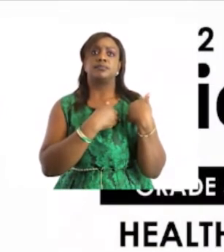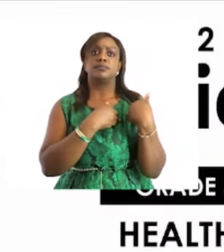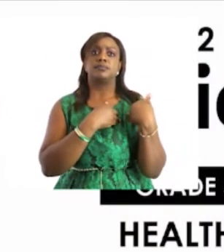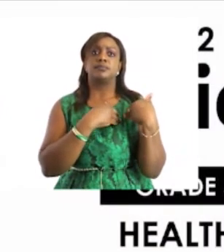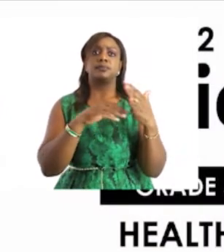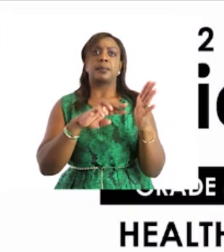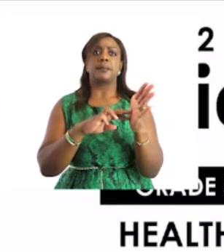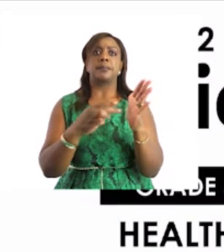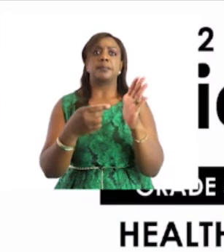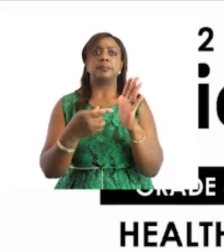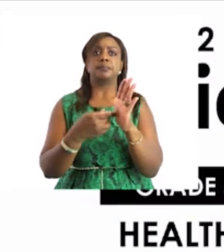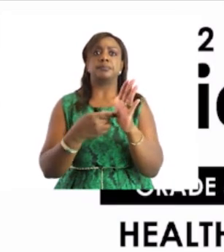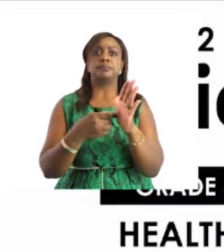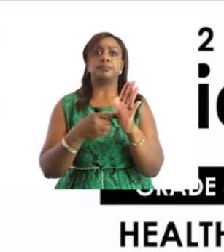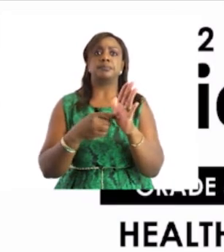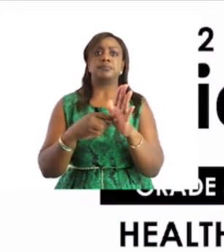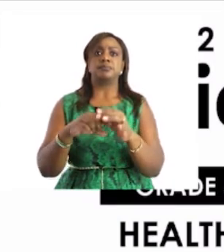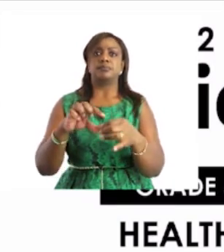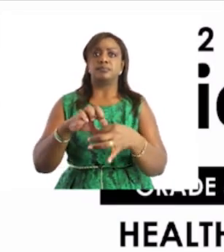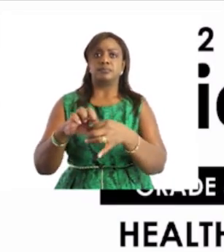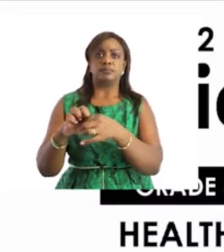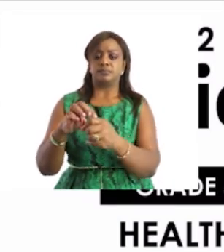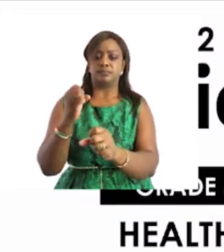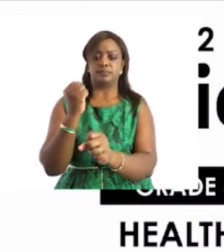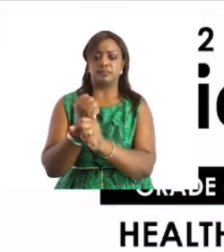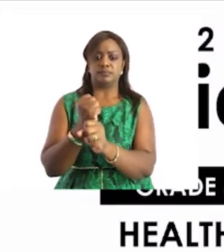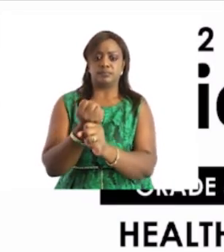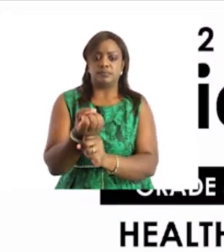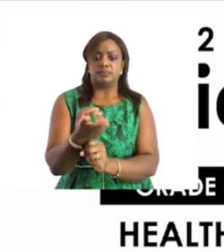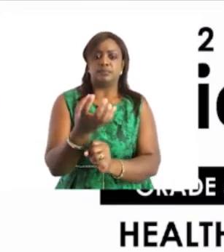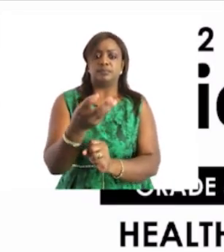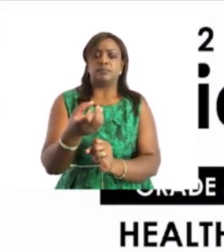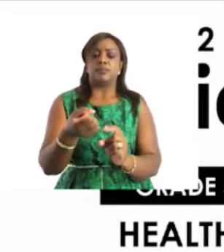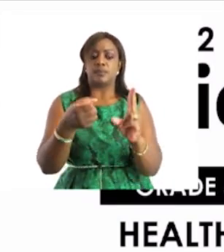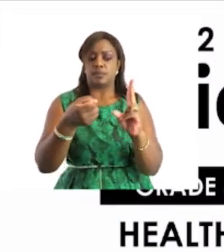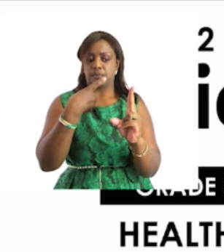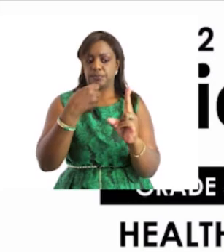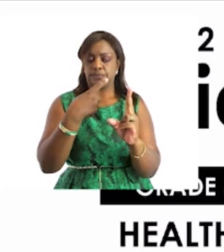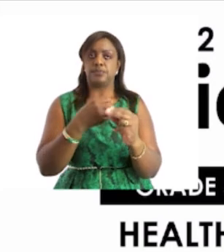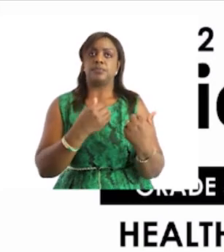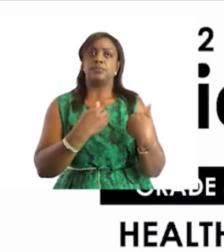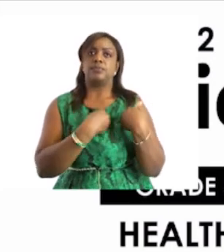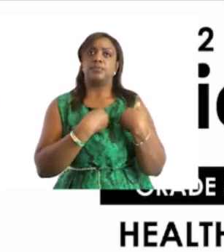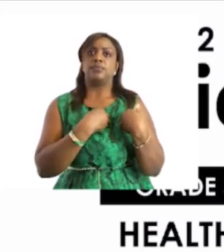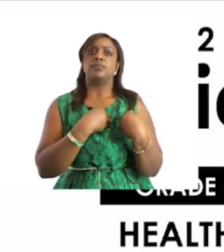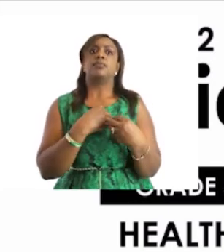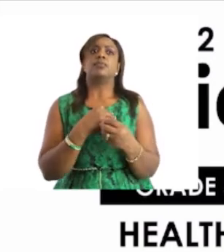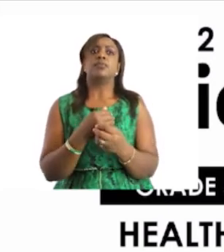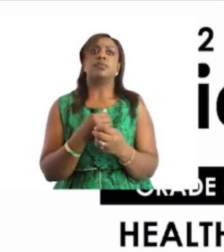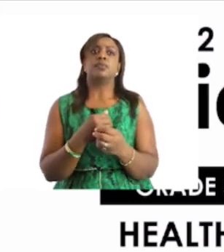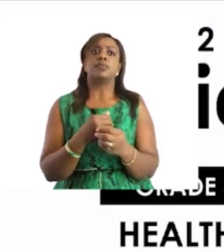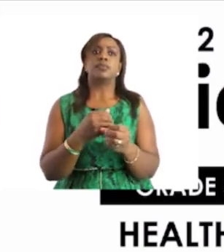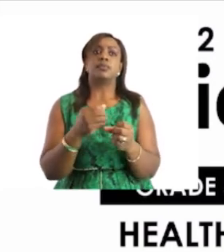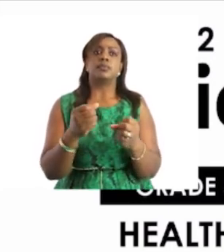What is healthcare? The organized provision of medical care to individuals or a community. What is immune?